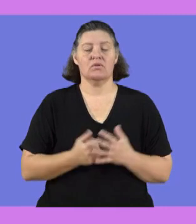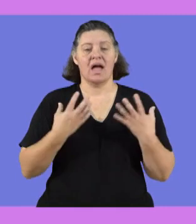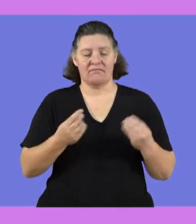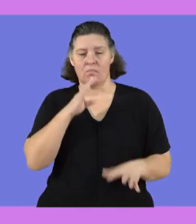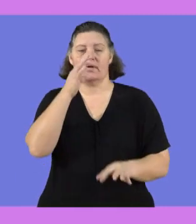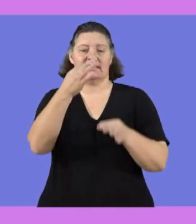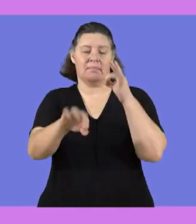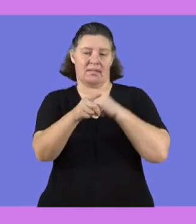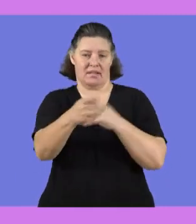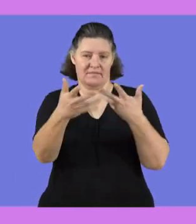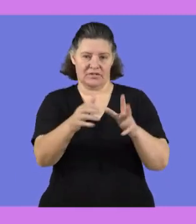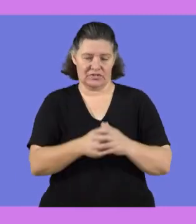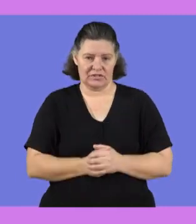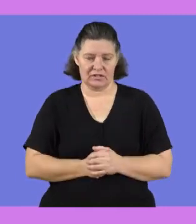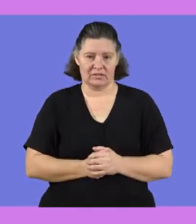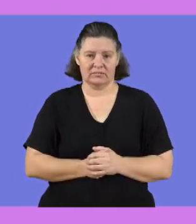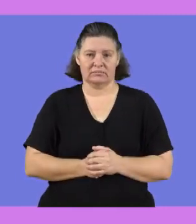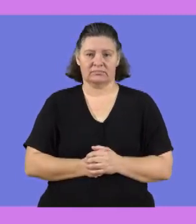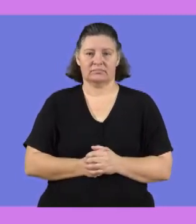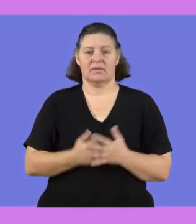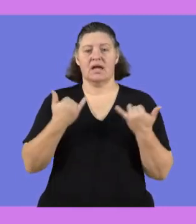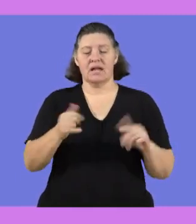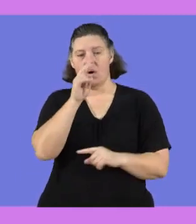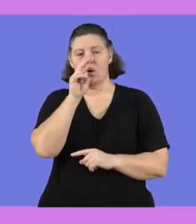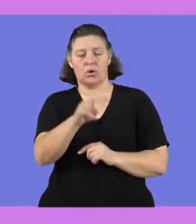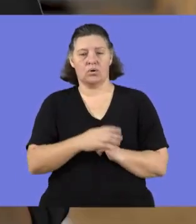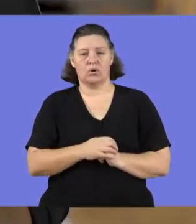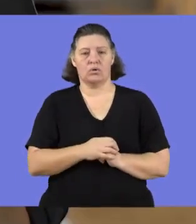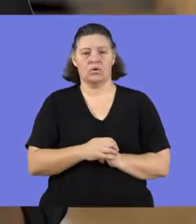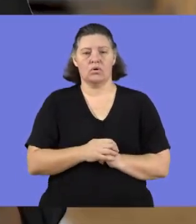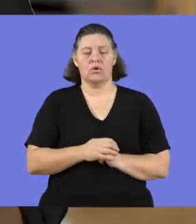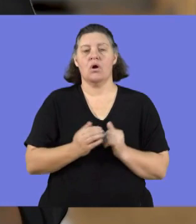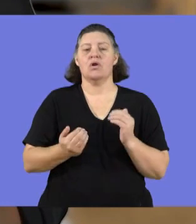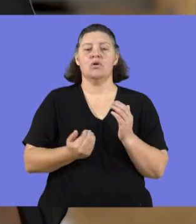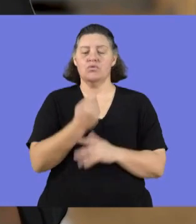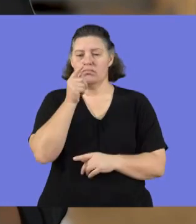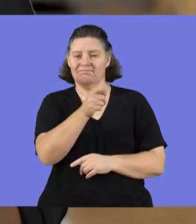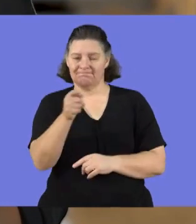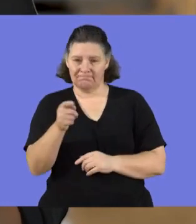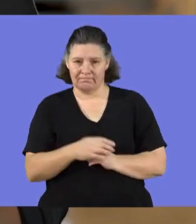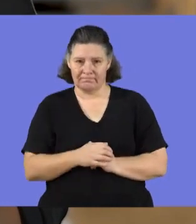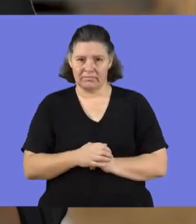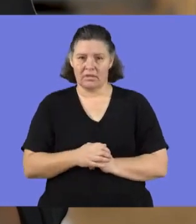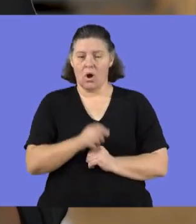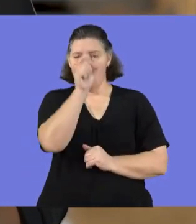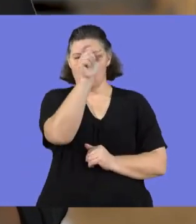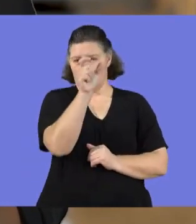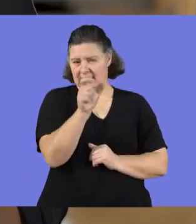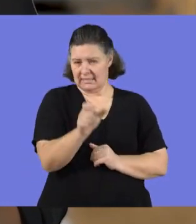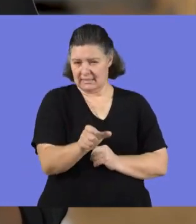1:7 once more. So we have simplified that. Now, let us have a look at the new weights that we